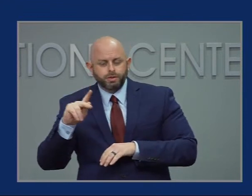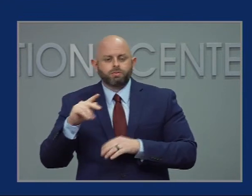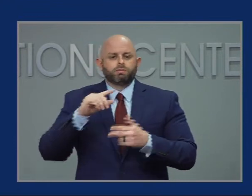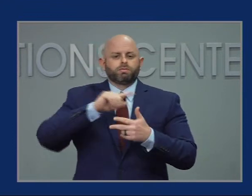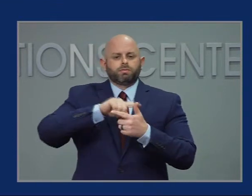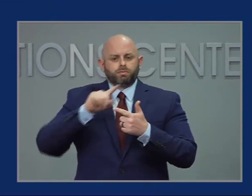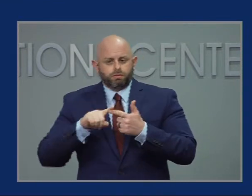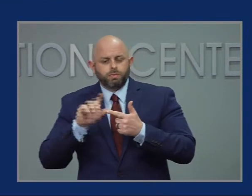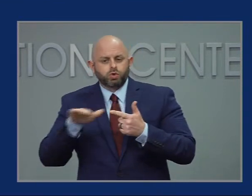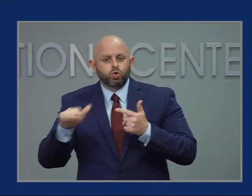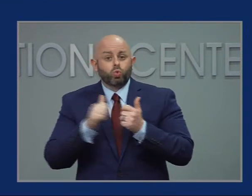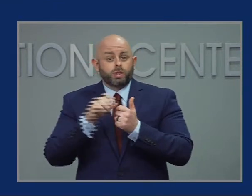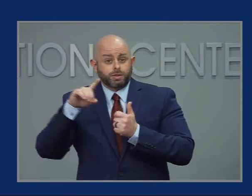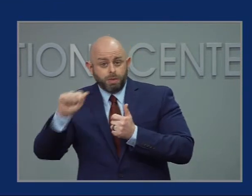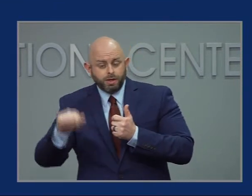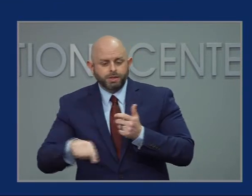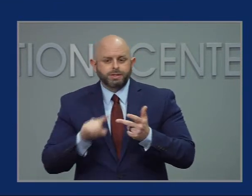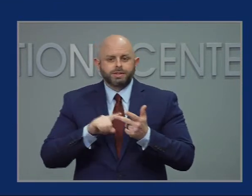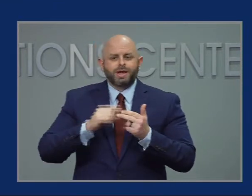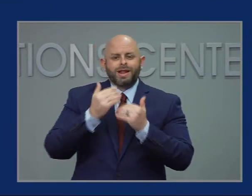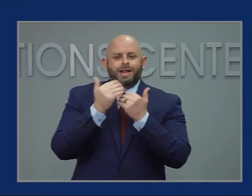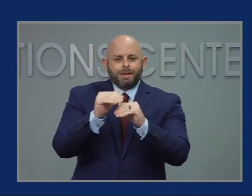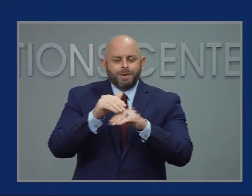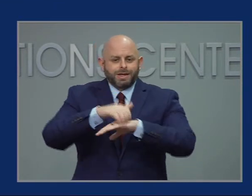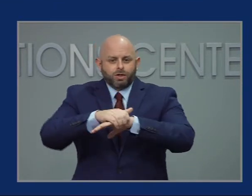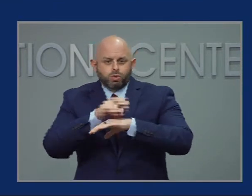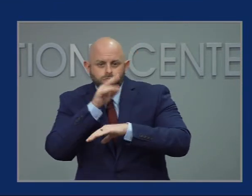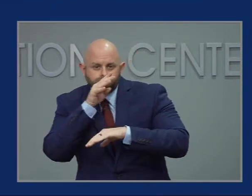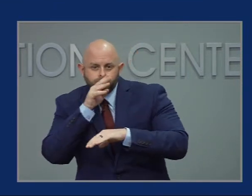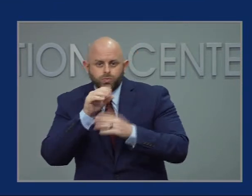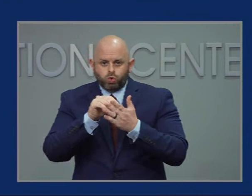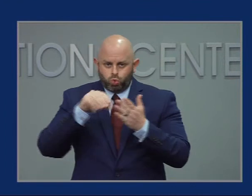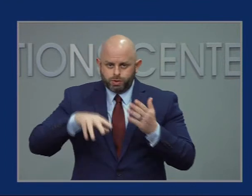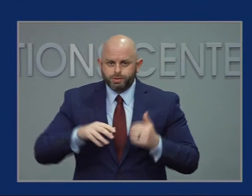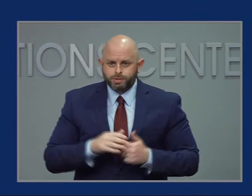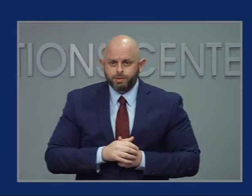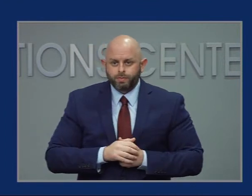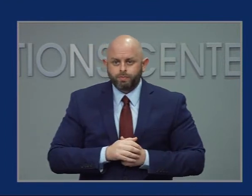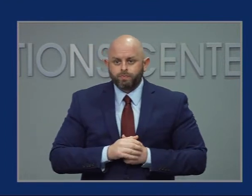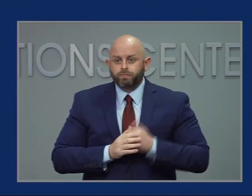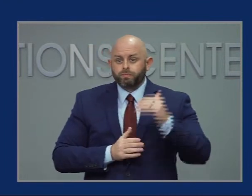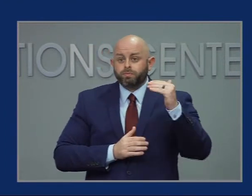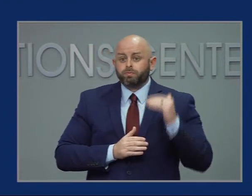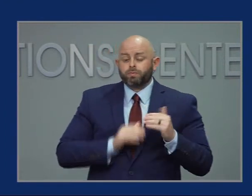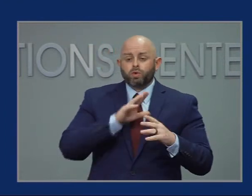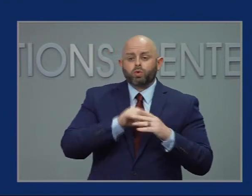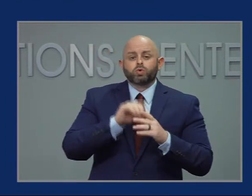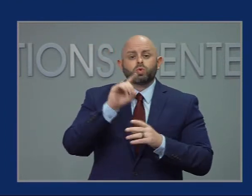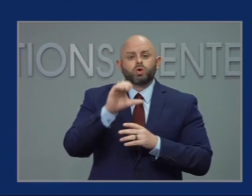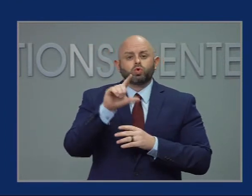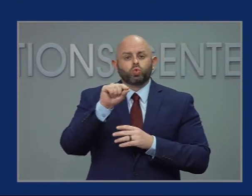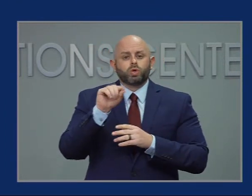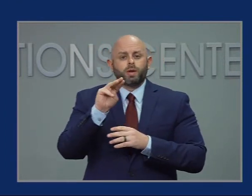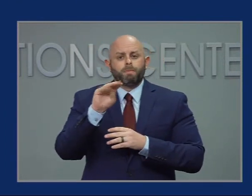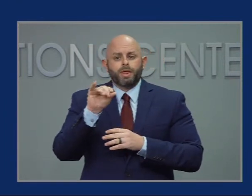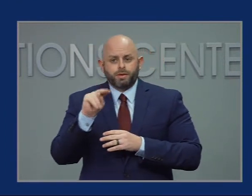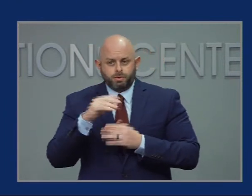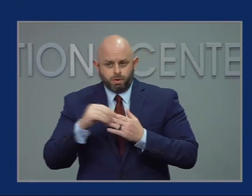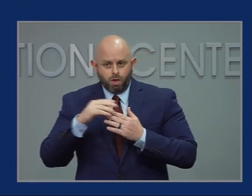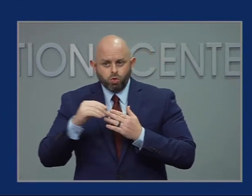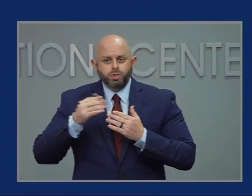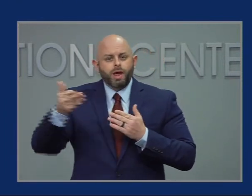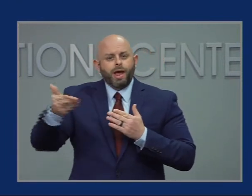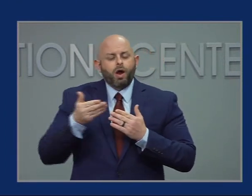and limited English proficiency students. It also includes $120 million to hire